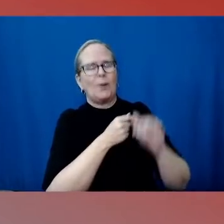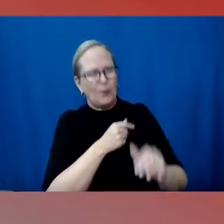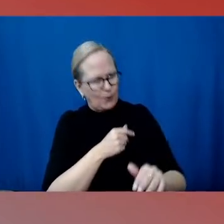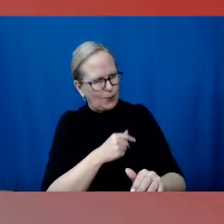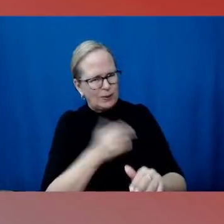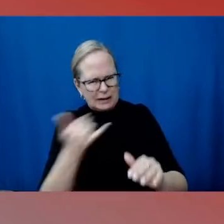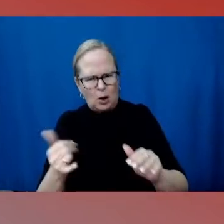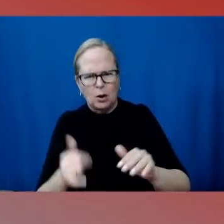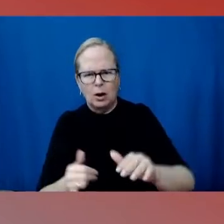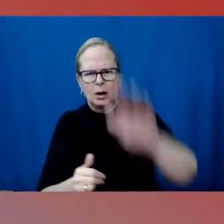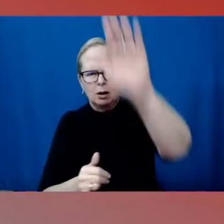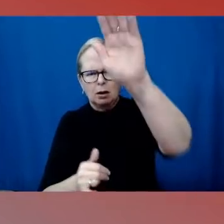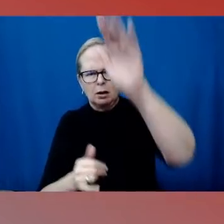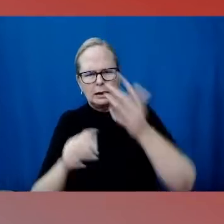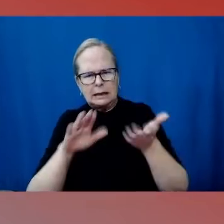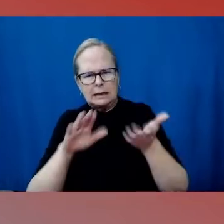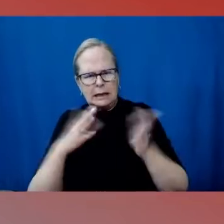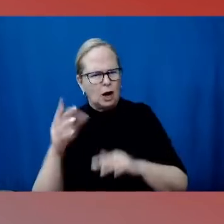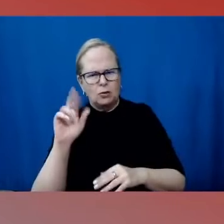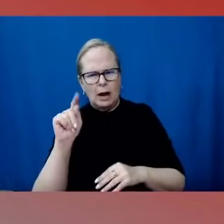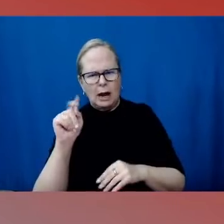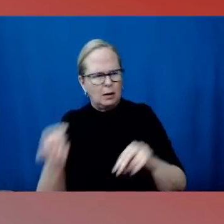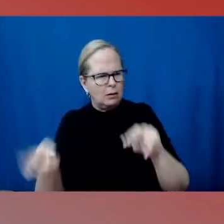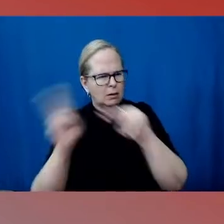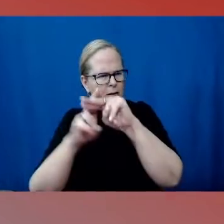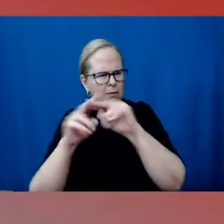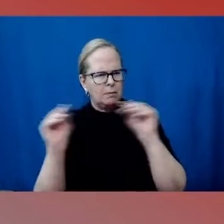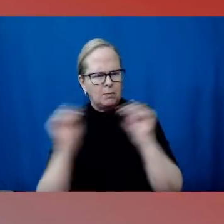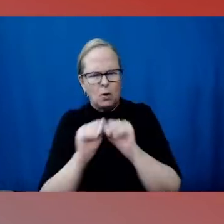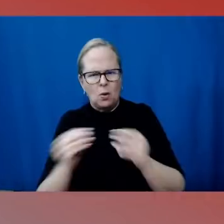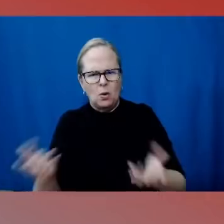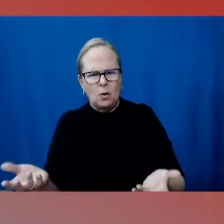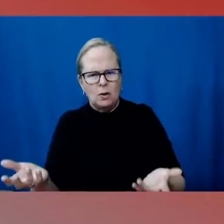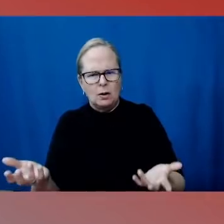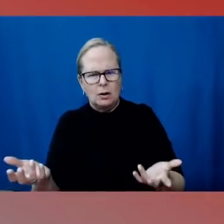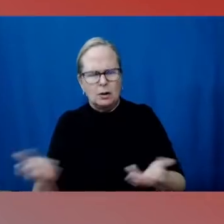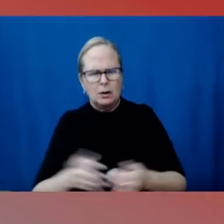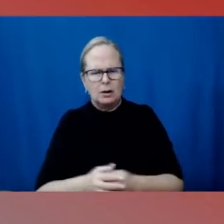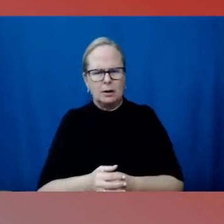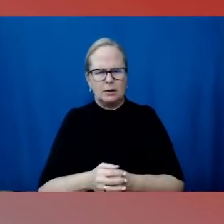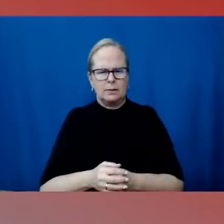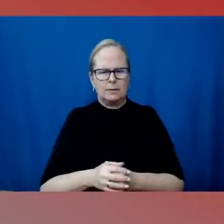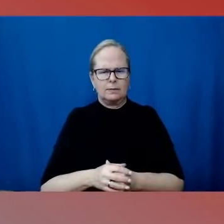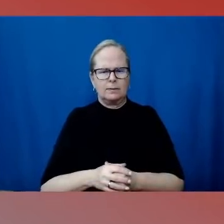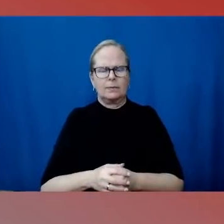even higher than then. Also, on the first graph, you can see that